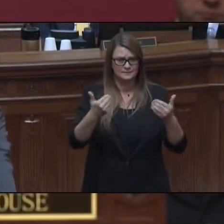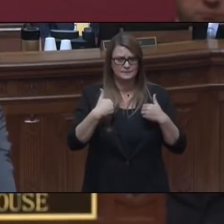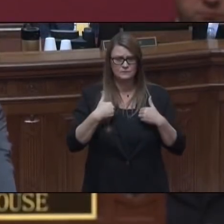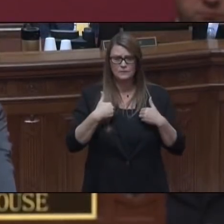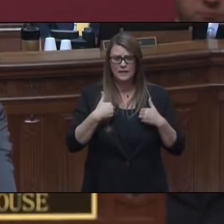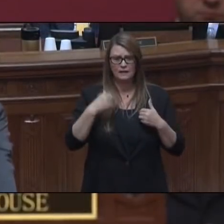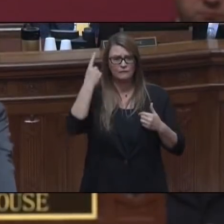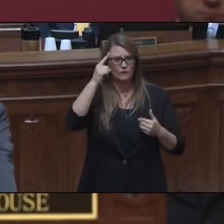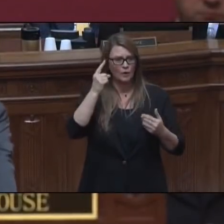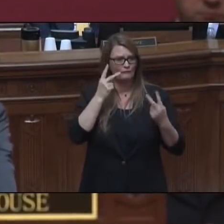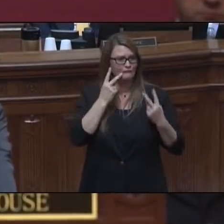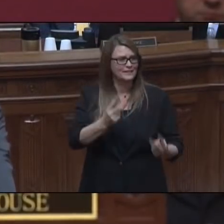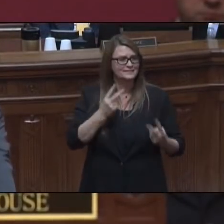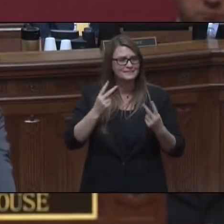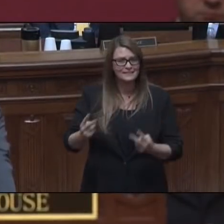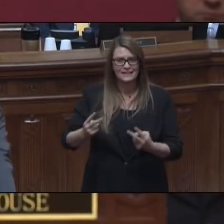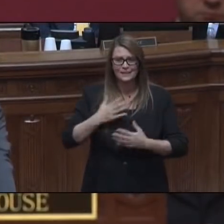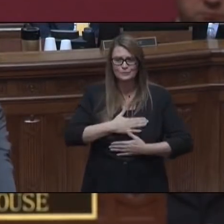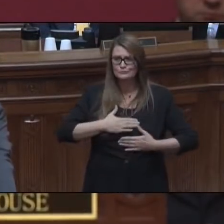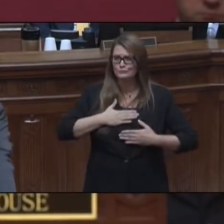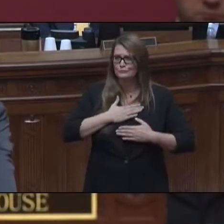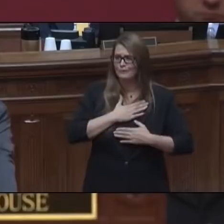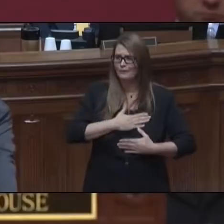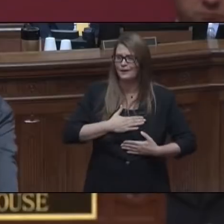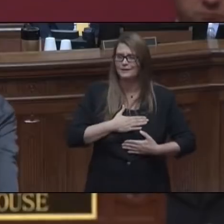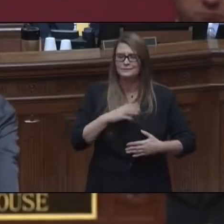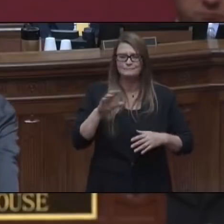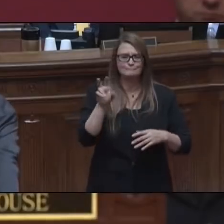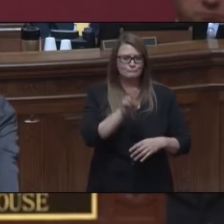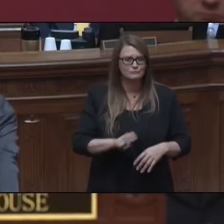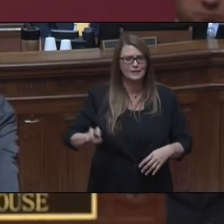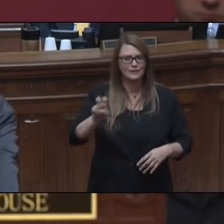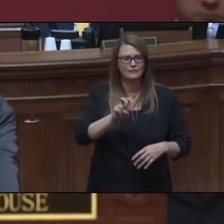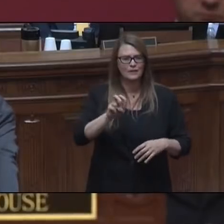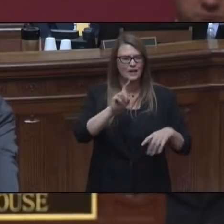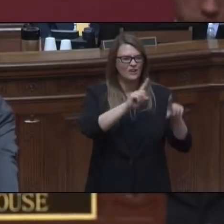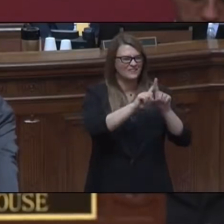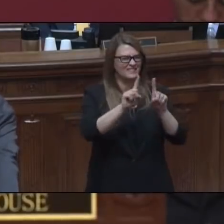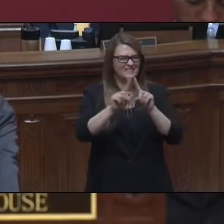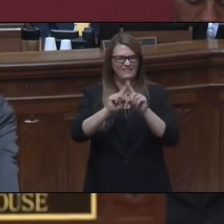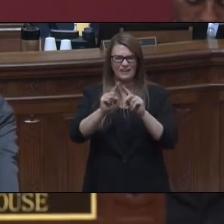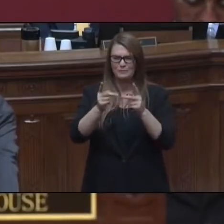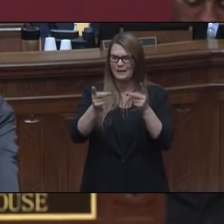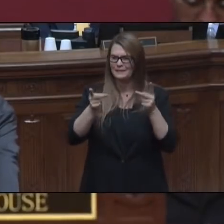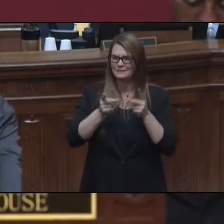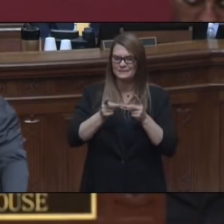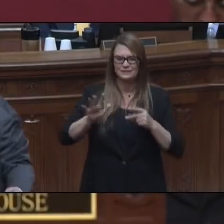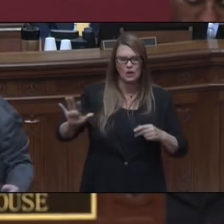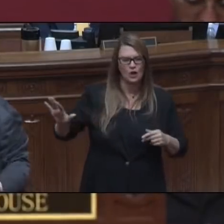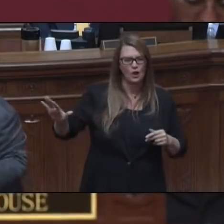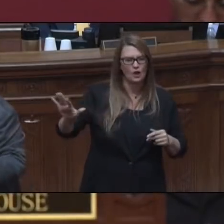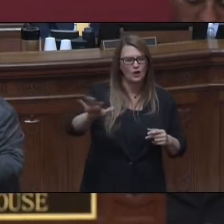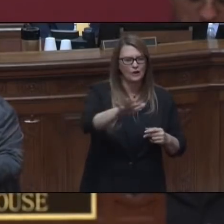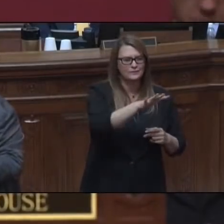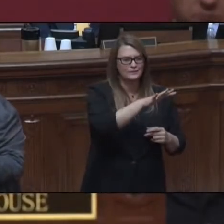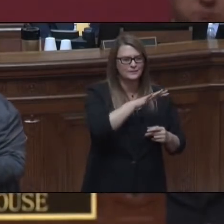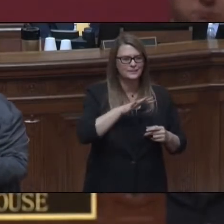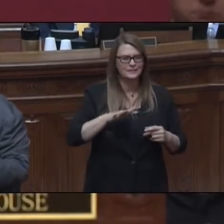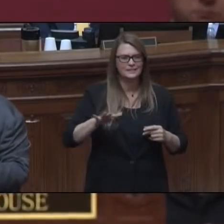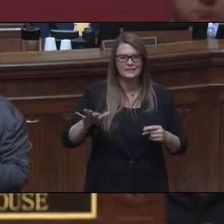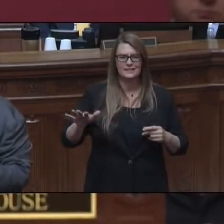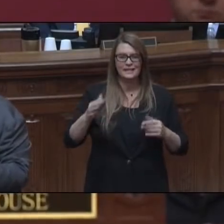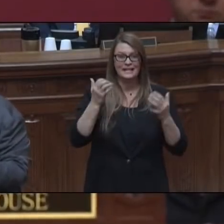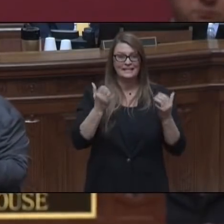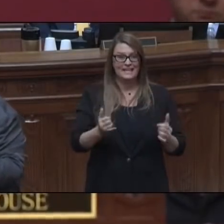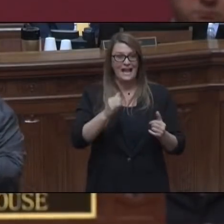for travel, all the different things that are happening. Think about all those publications all over the place. They're now ranking West Virginia